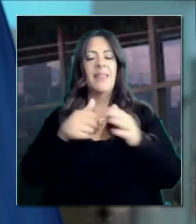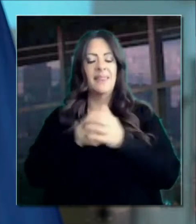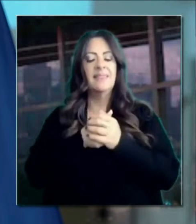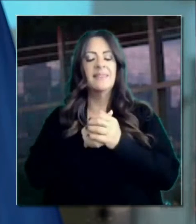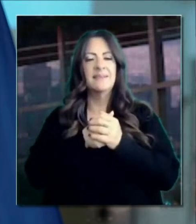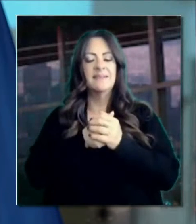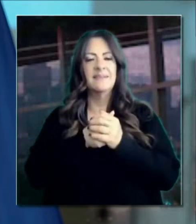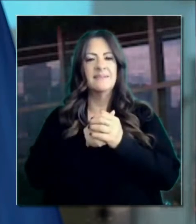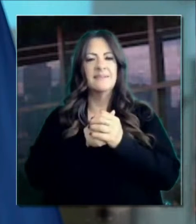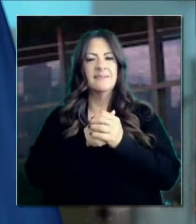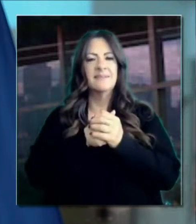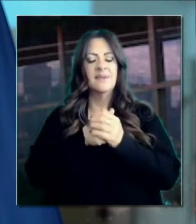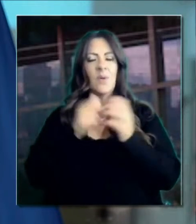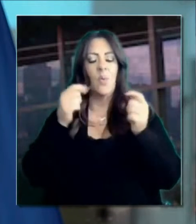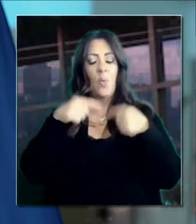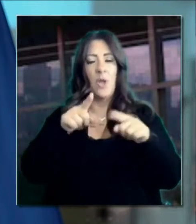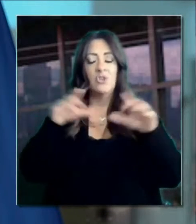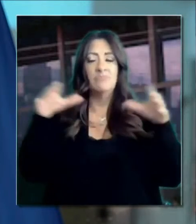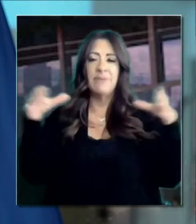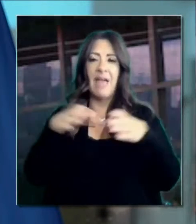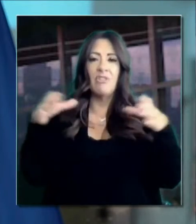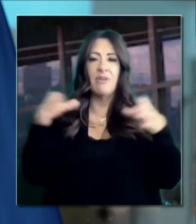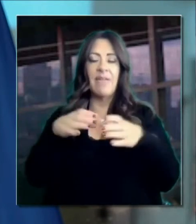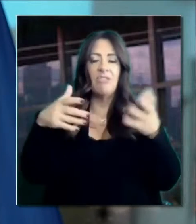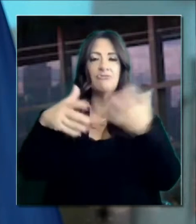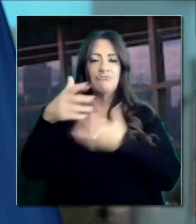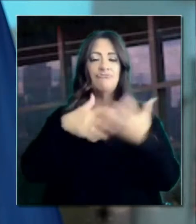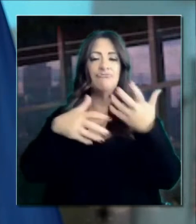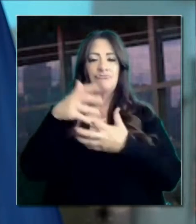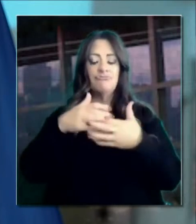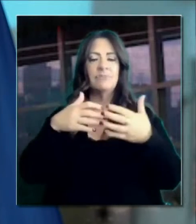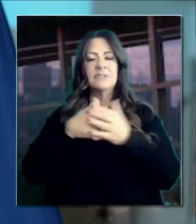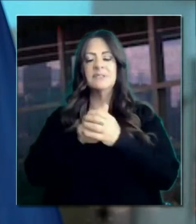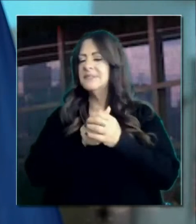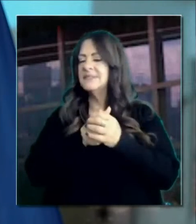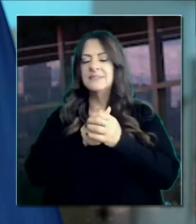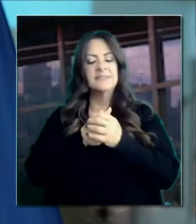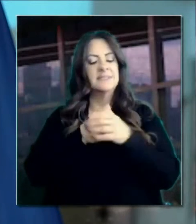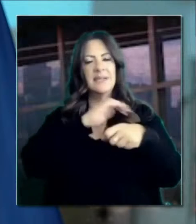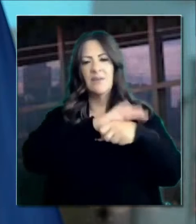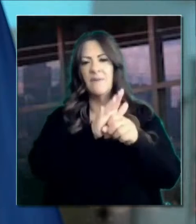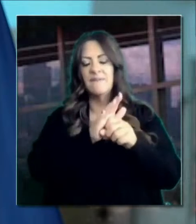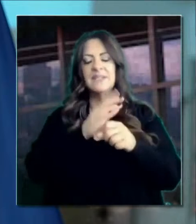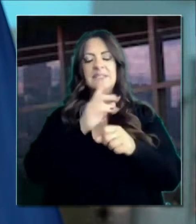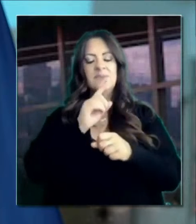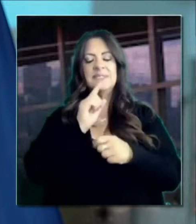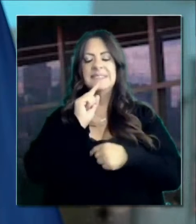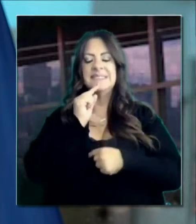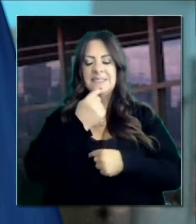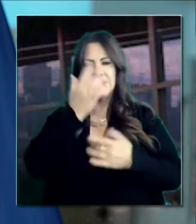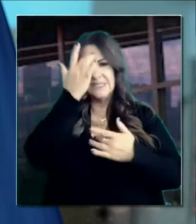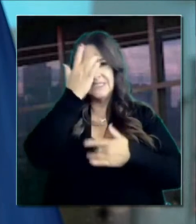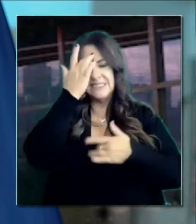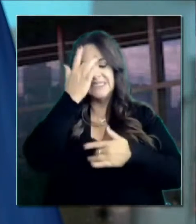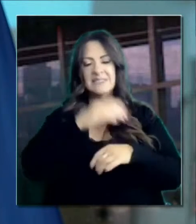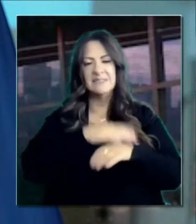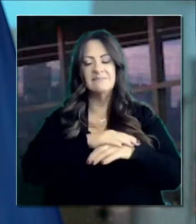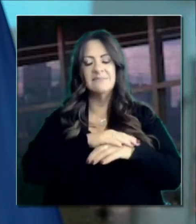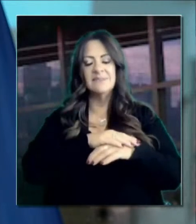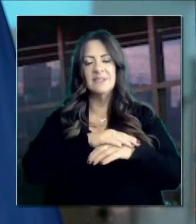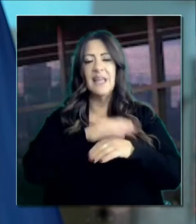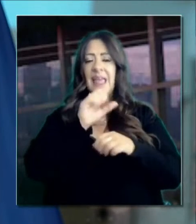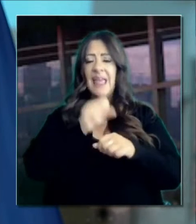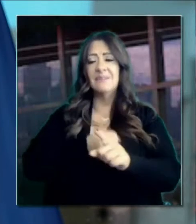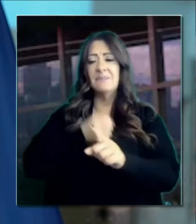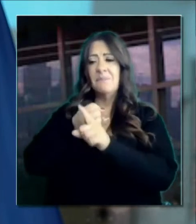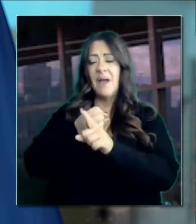issues related to the impact this disease continues to have on not only our most vulnerable, our seniors, but